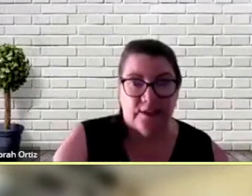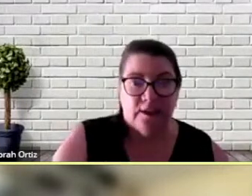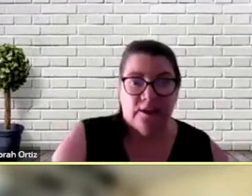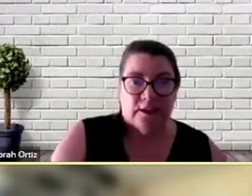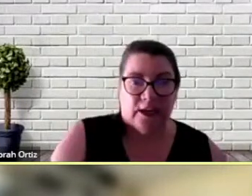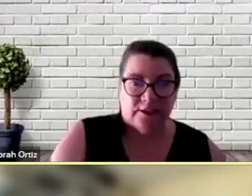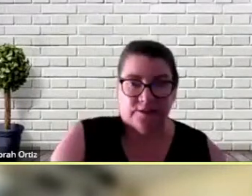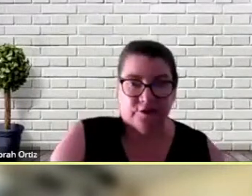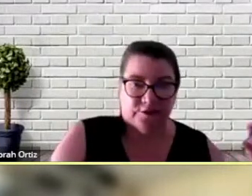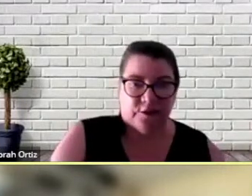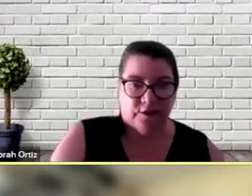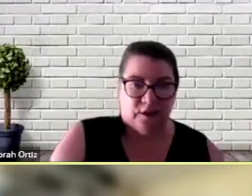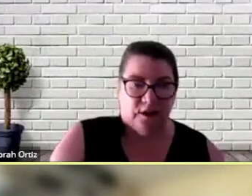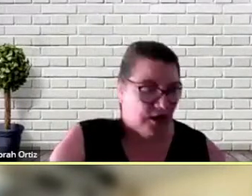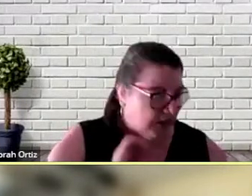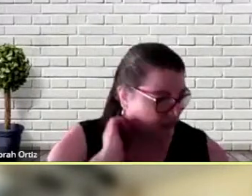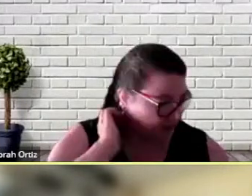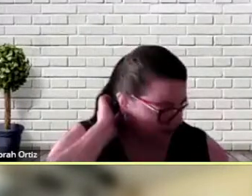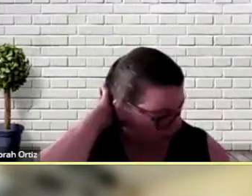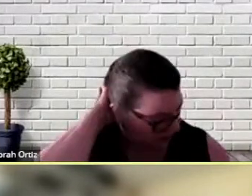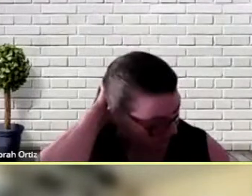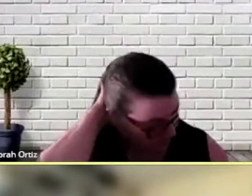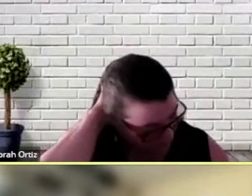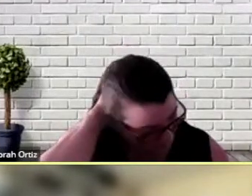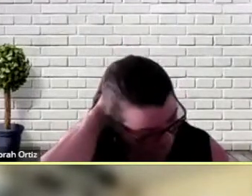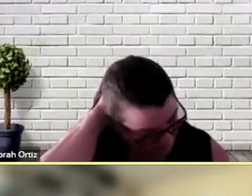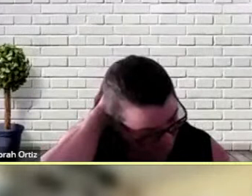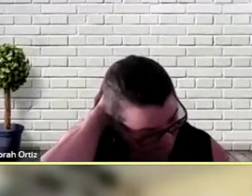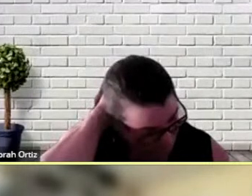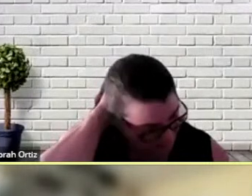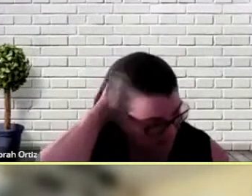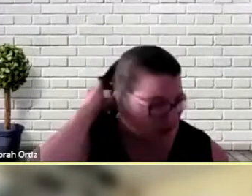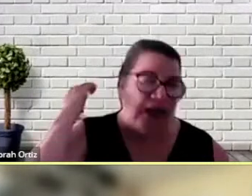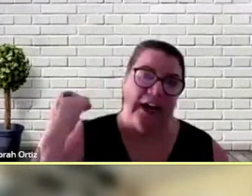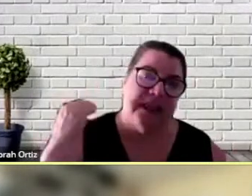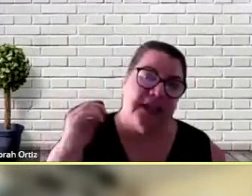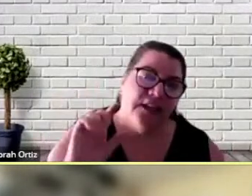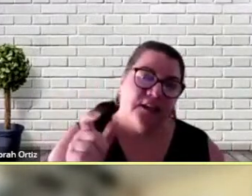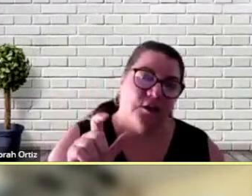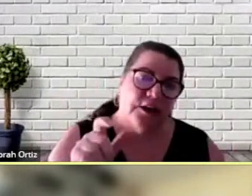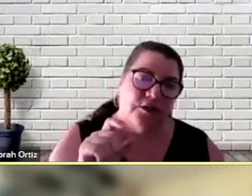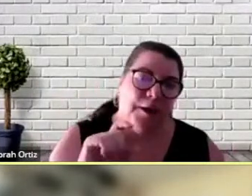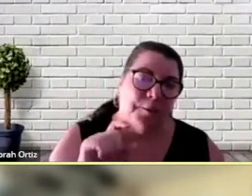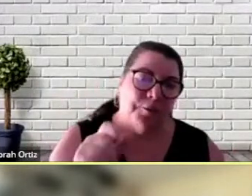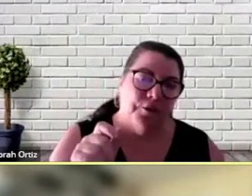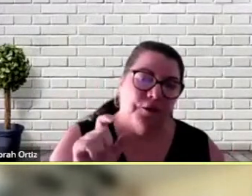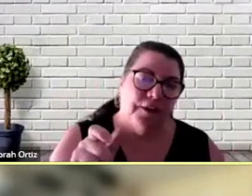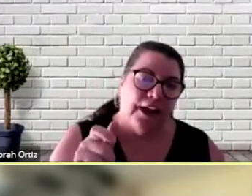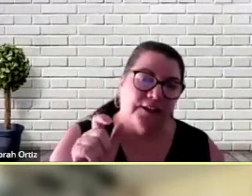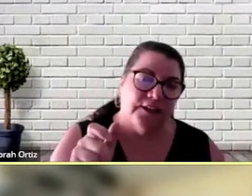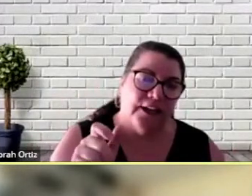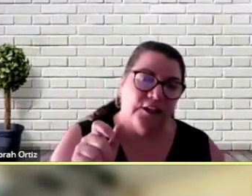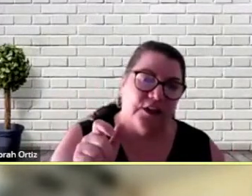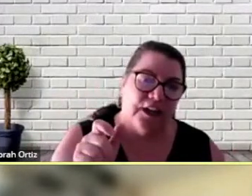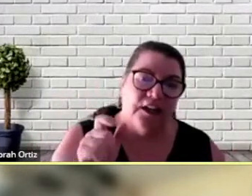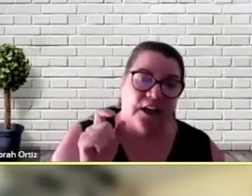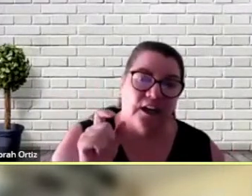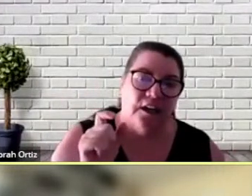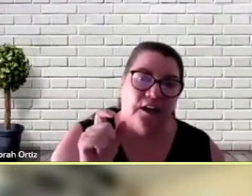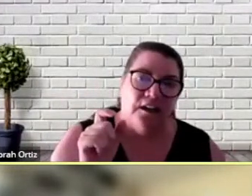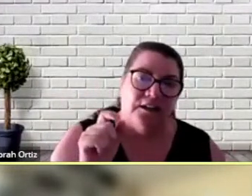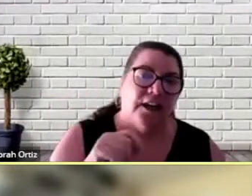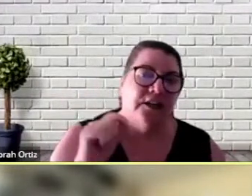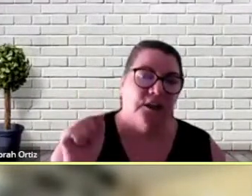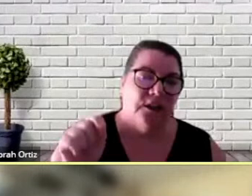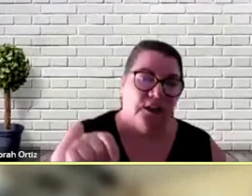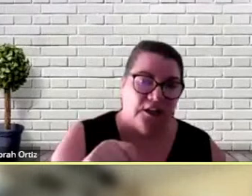So that's just a point I would put out there. And then I think the question about proof of vaccination, I think